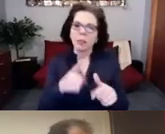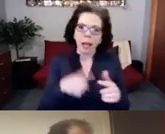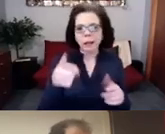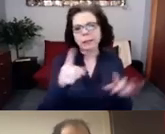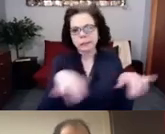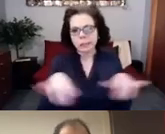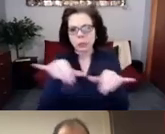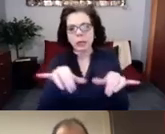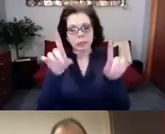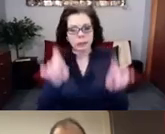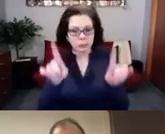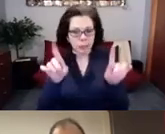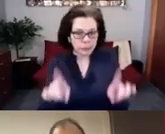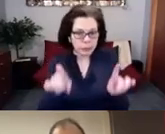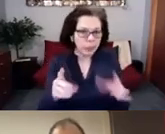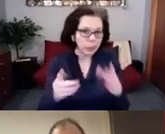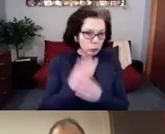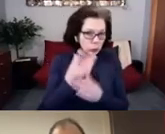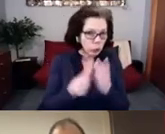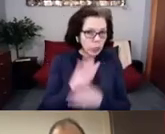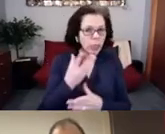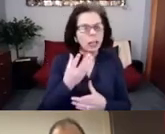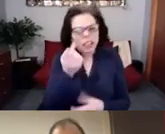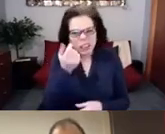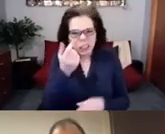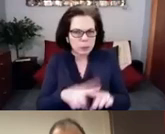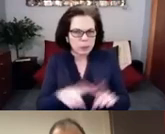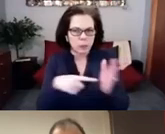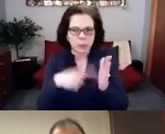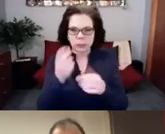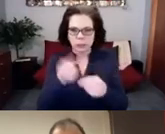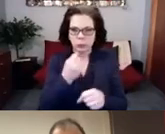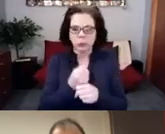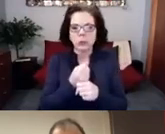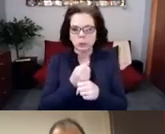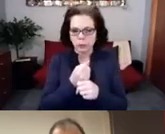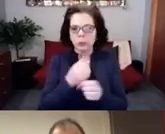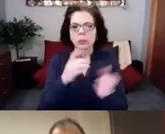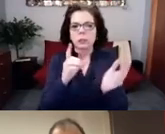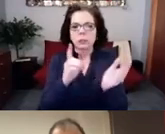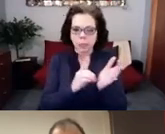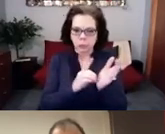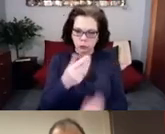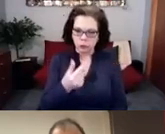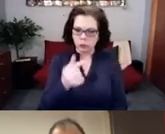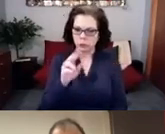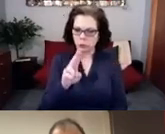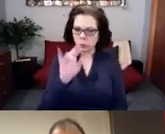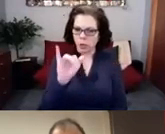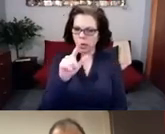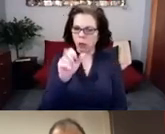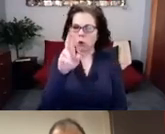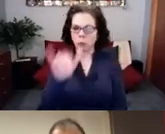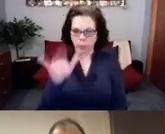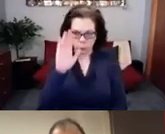that starts to come forward in the spring is going to be a little bit different this year. And Dr. Guillory will share with you that update. And then Ms. Phillips,